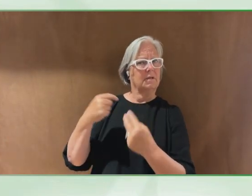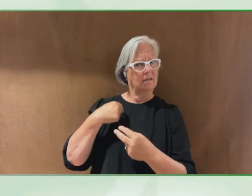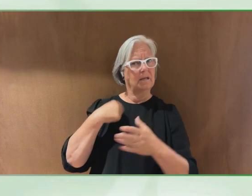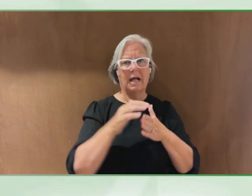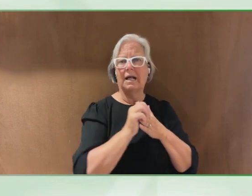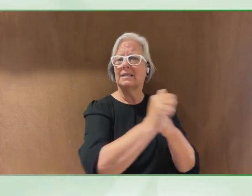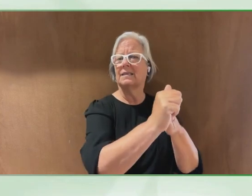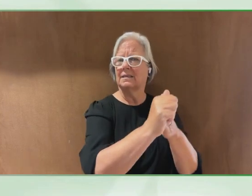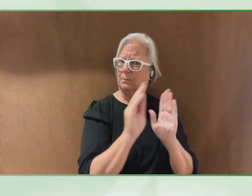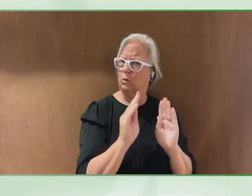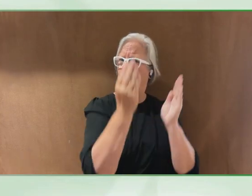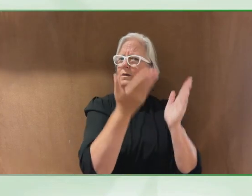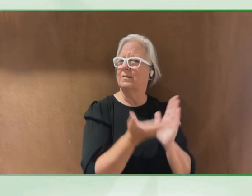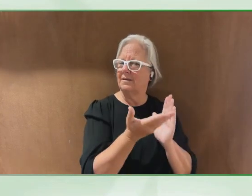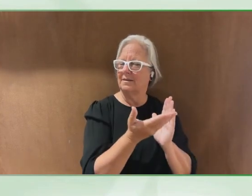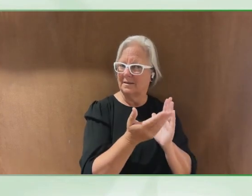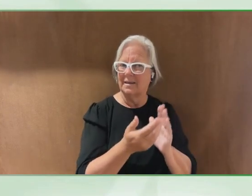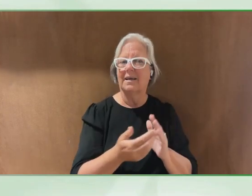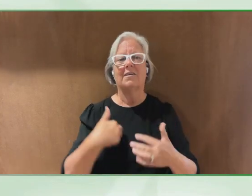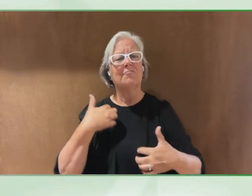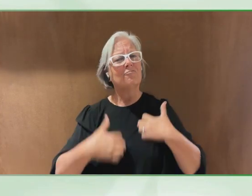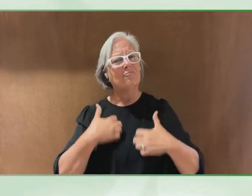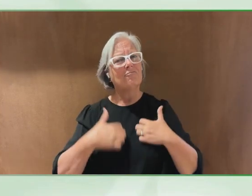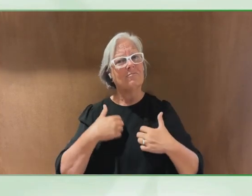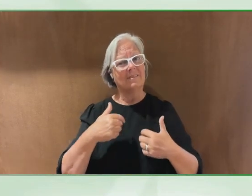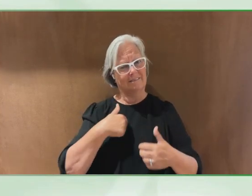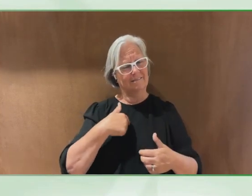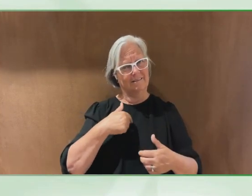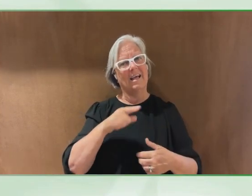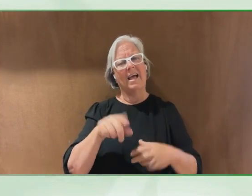I'm very excited to be brought onto that role as a youth advocate.